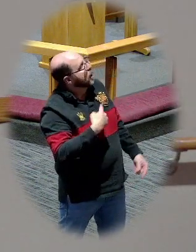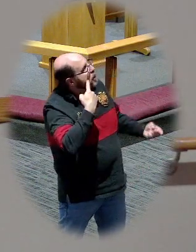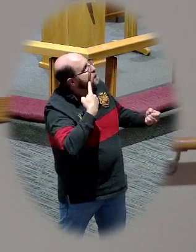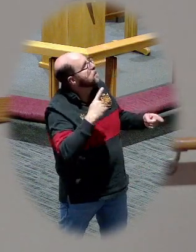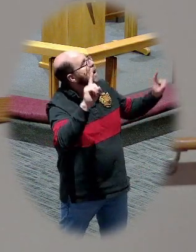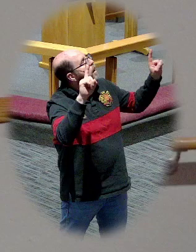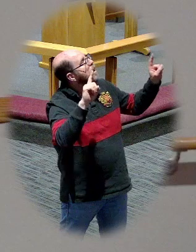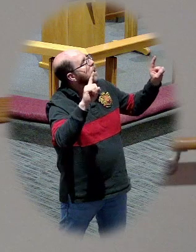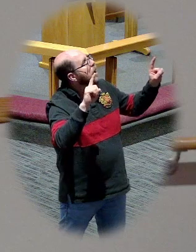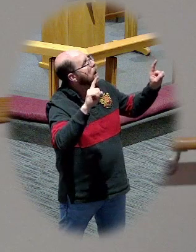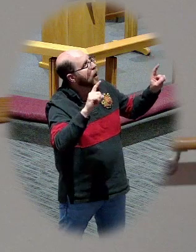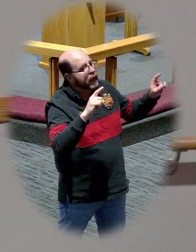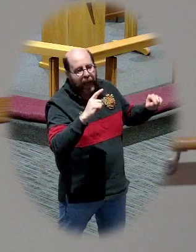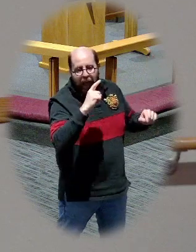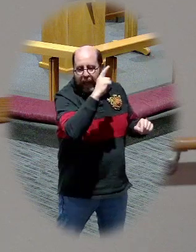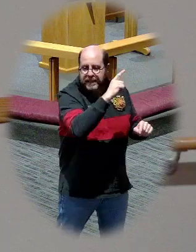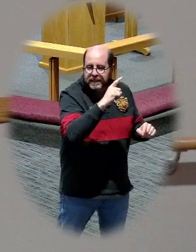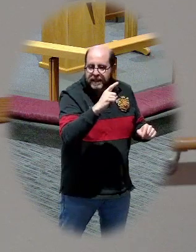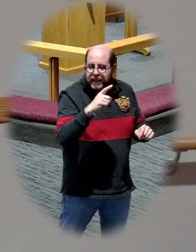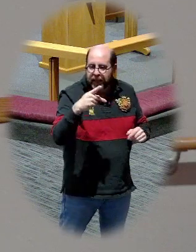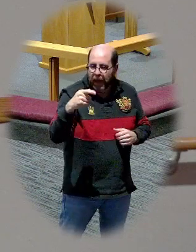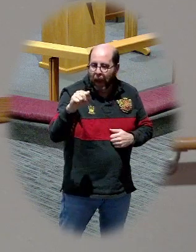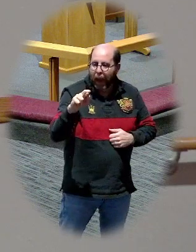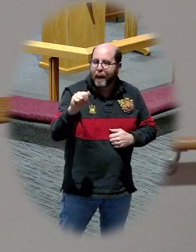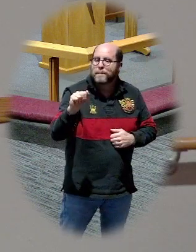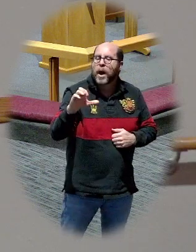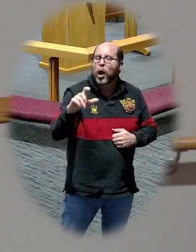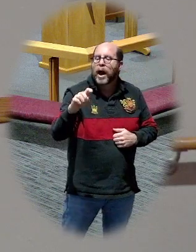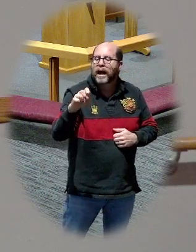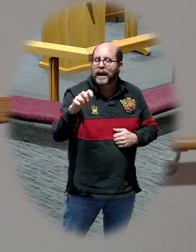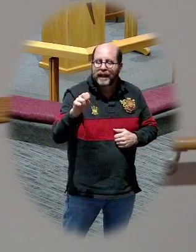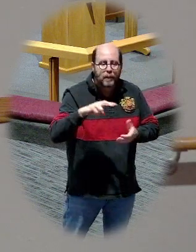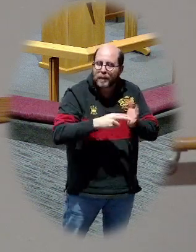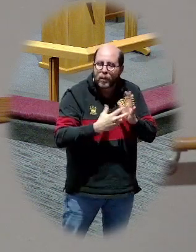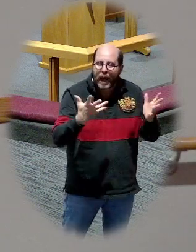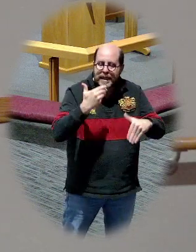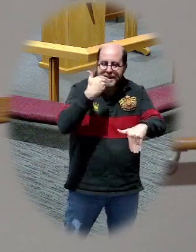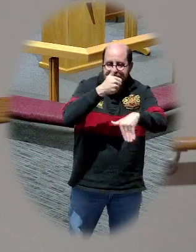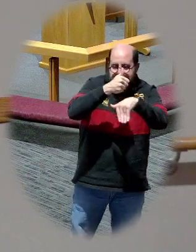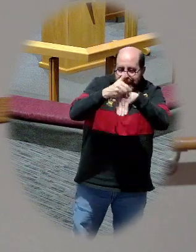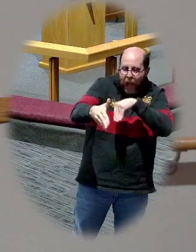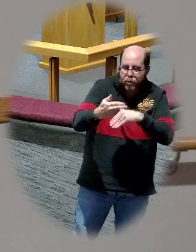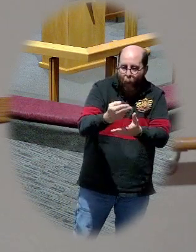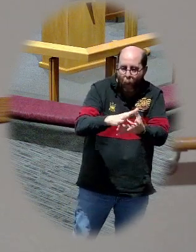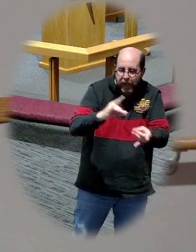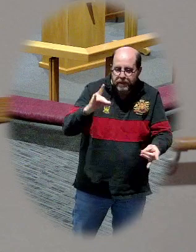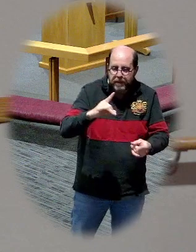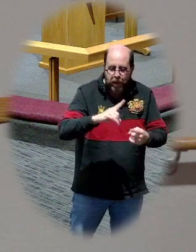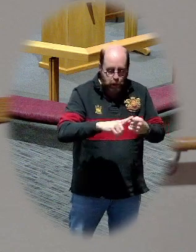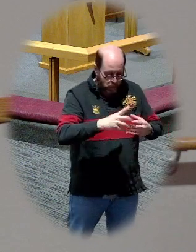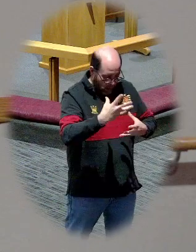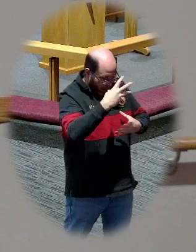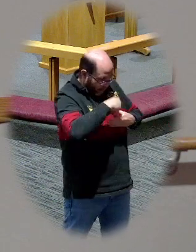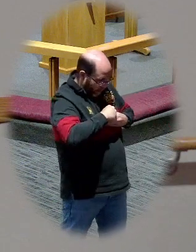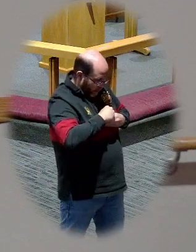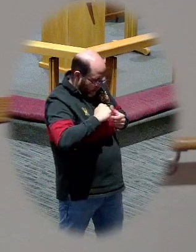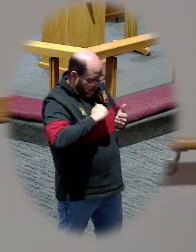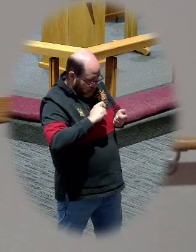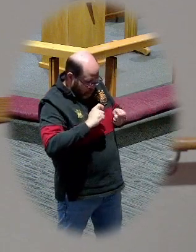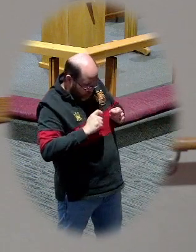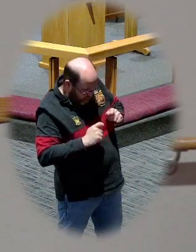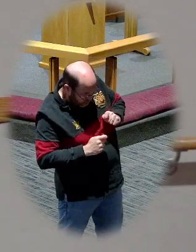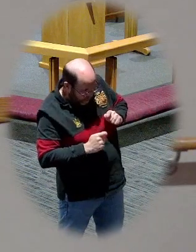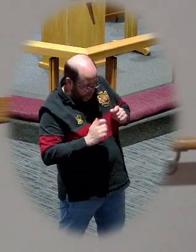as He paracletes or sends the Holy Spirit to us to shape, mold, and build us into